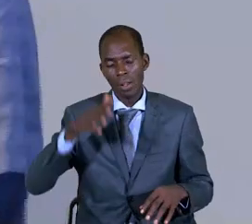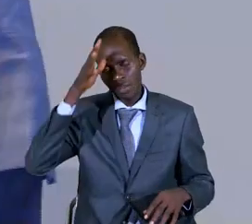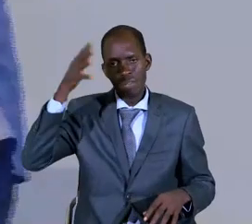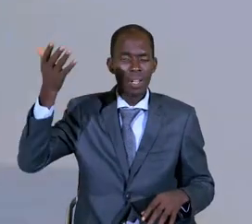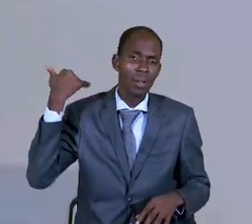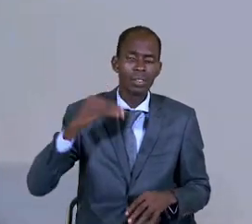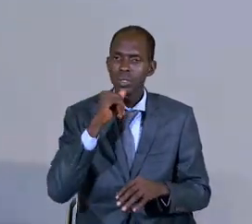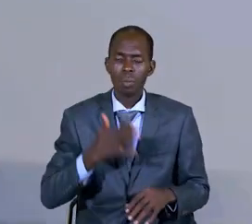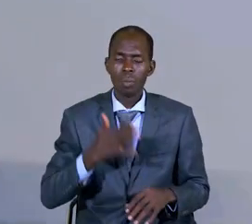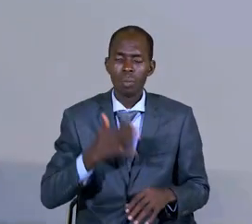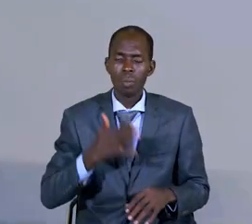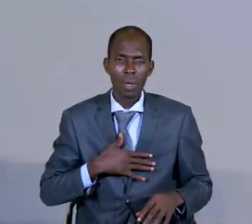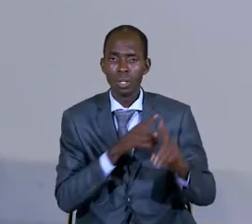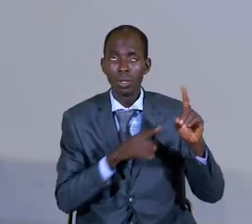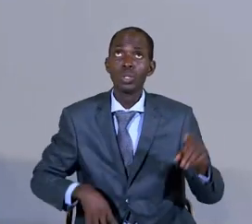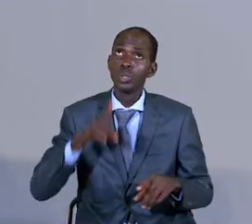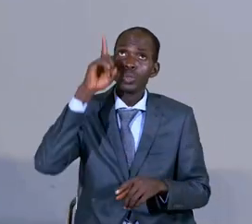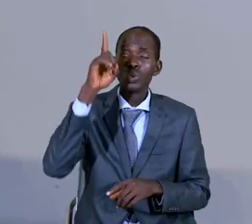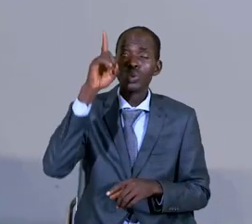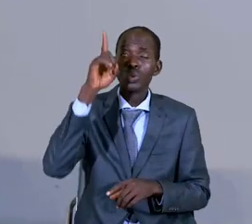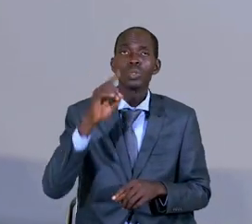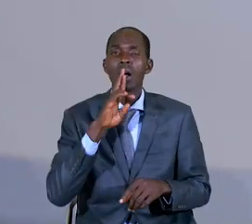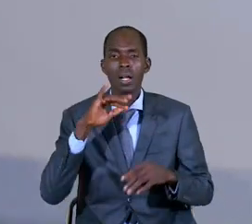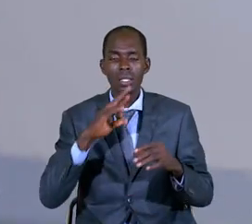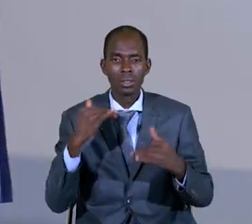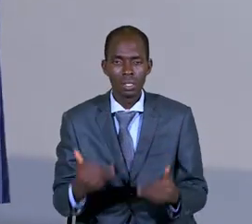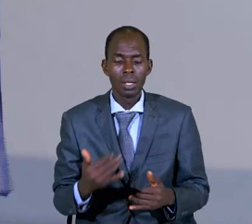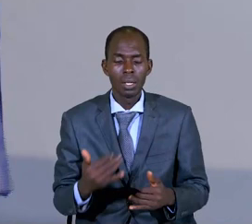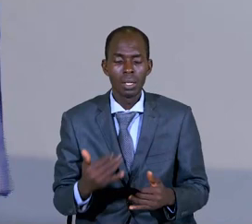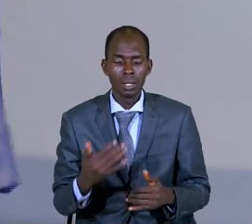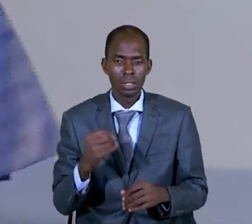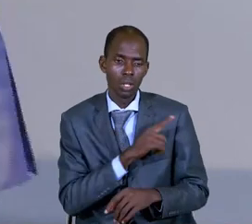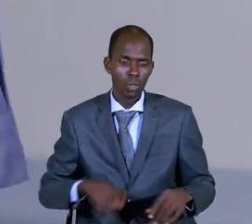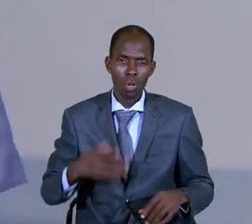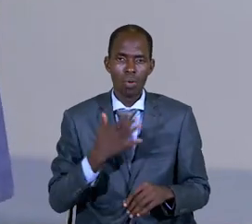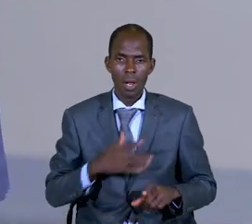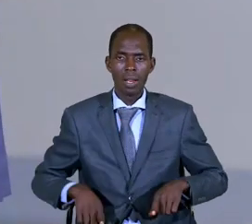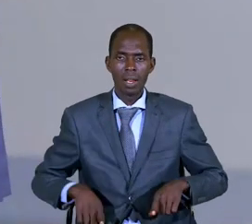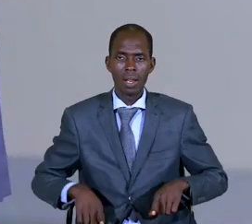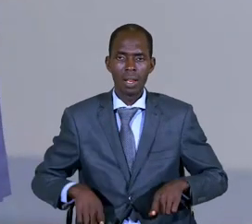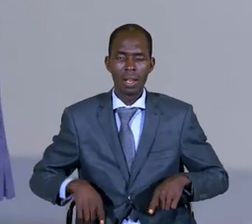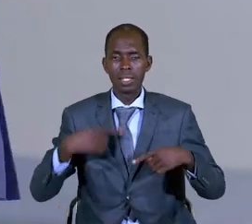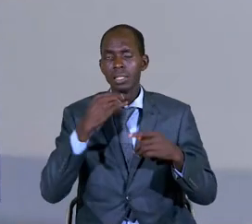nation, not my Lord. You are now the Lord of my life. He said, Lord,